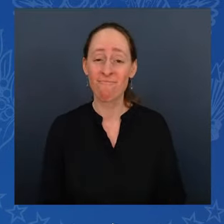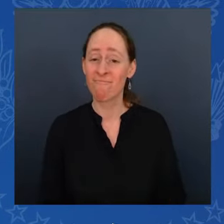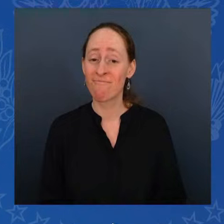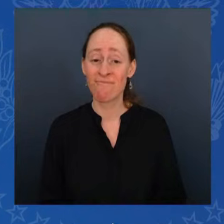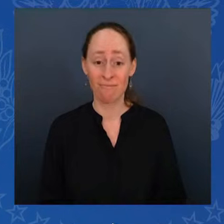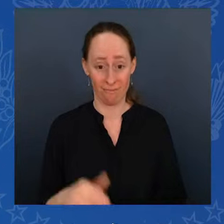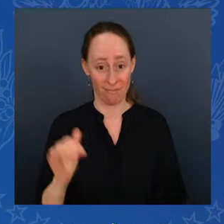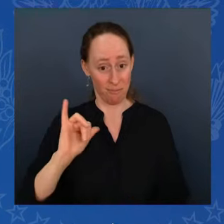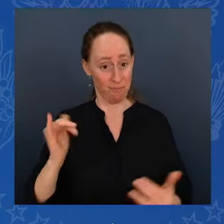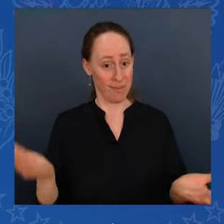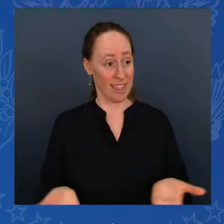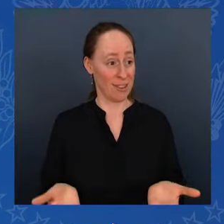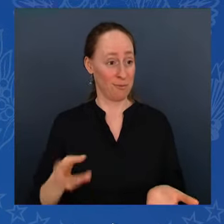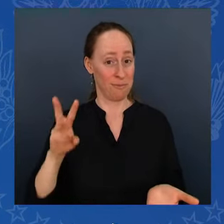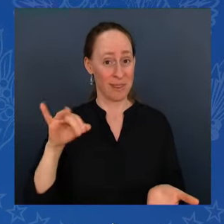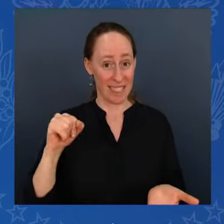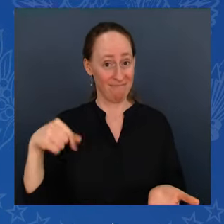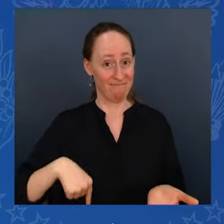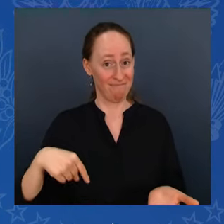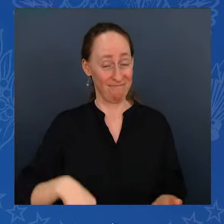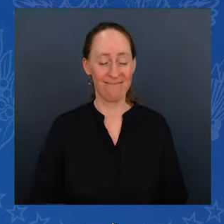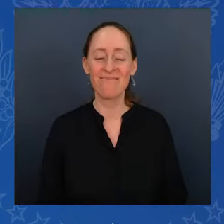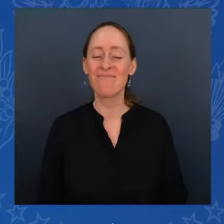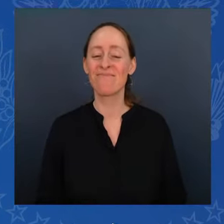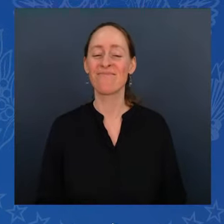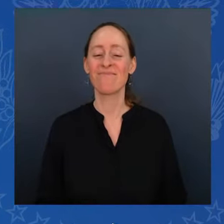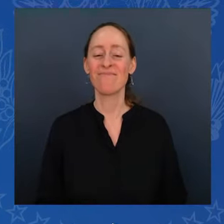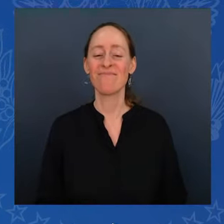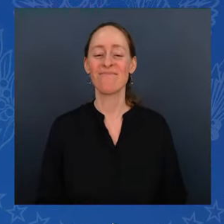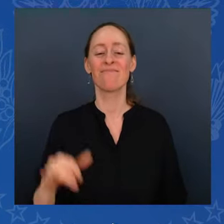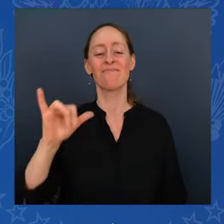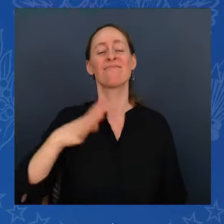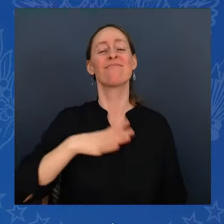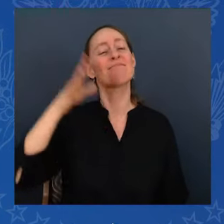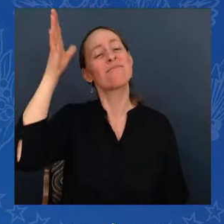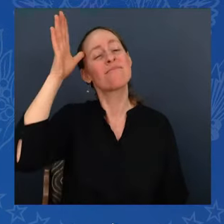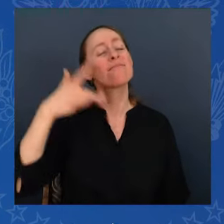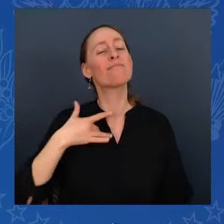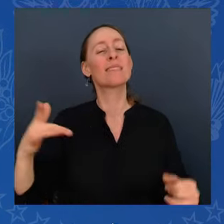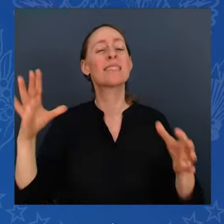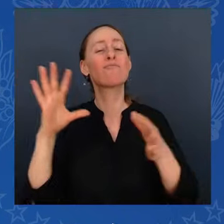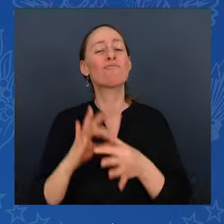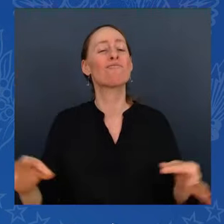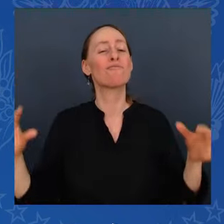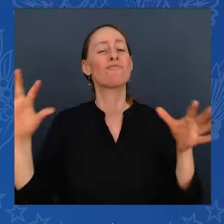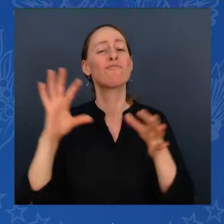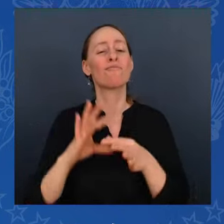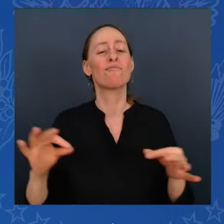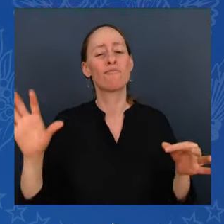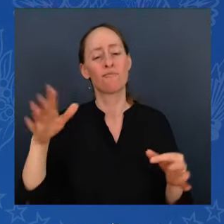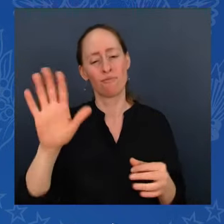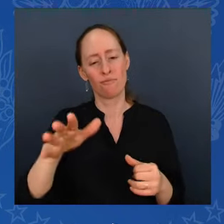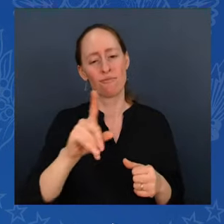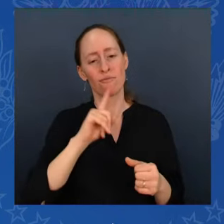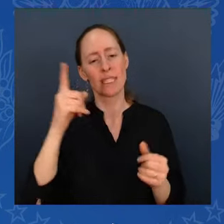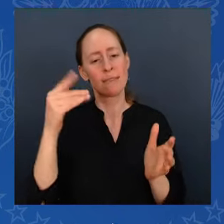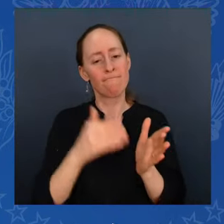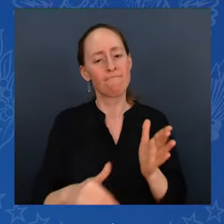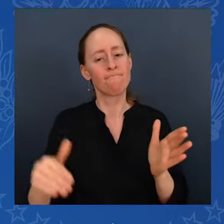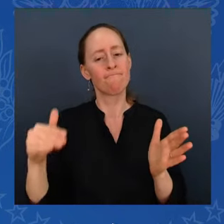say, and that's not hyperbole, my dad was a hardworking guy, a very well-read man, got into college.